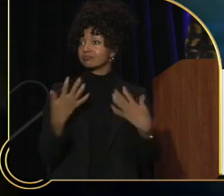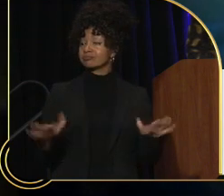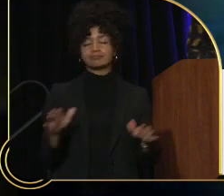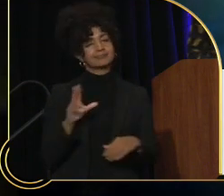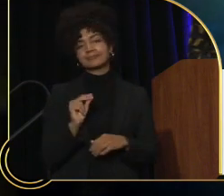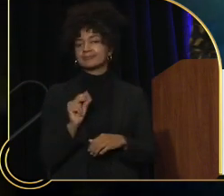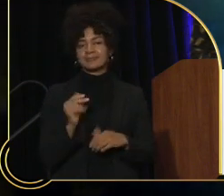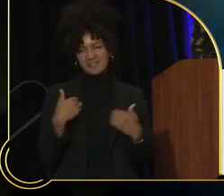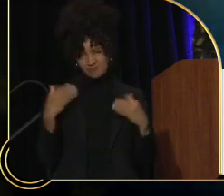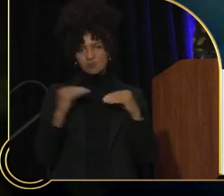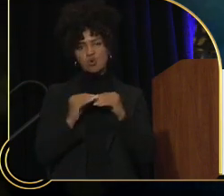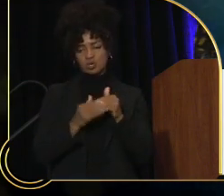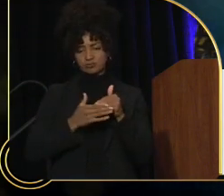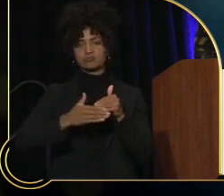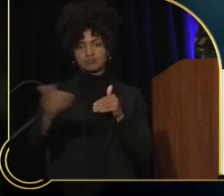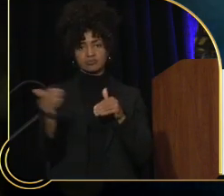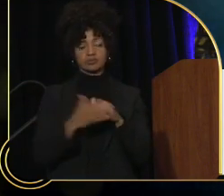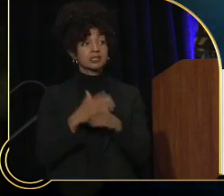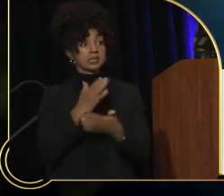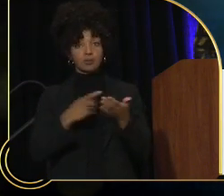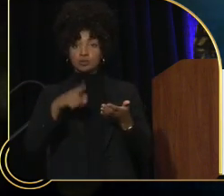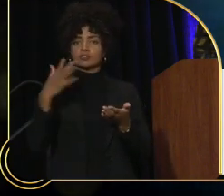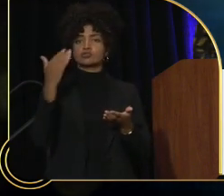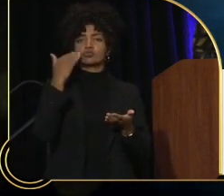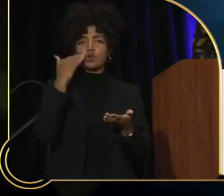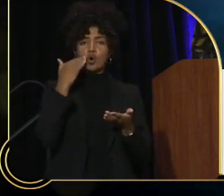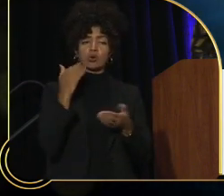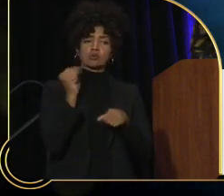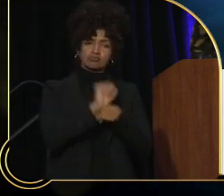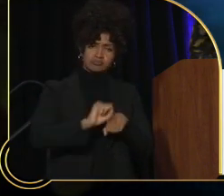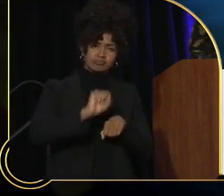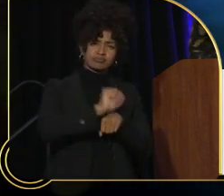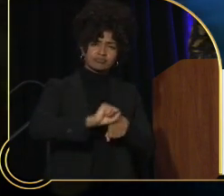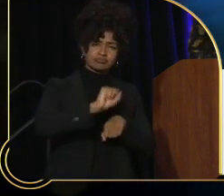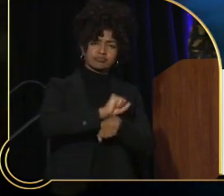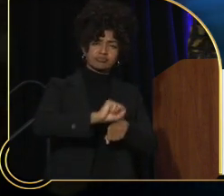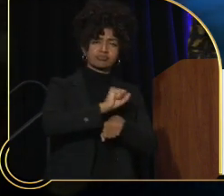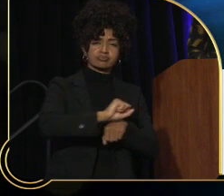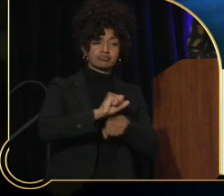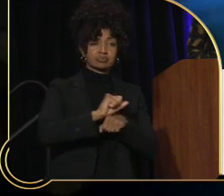as protecting the current hard-fought right all the way to the Supreme Court.